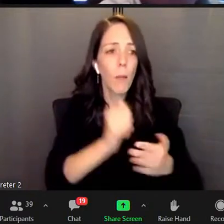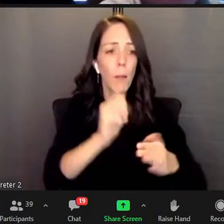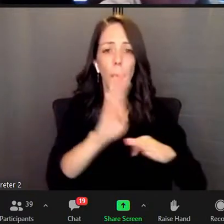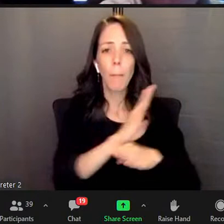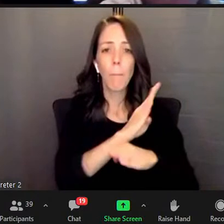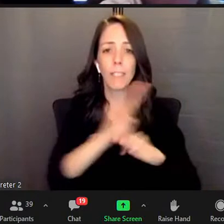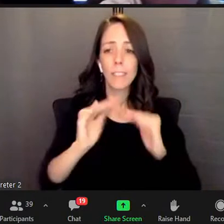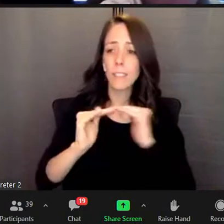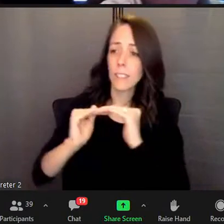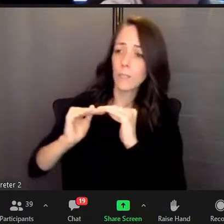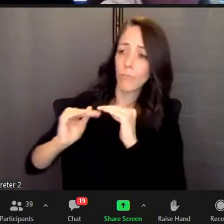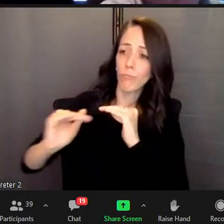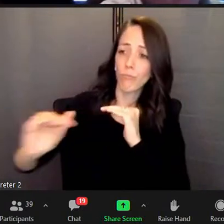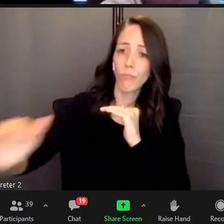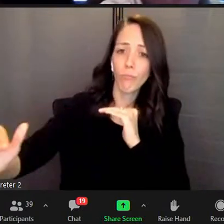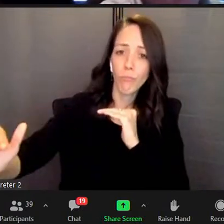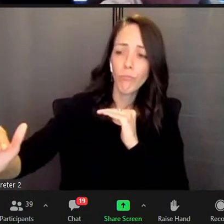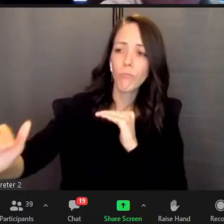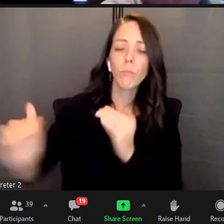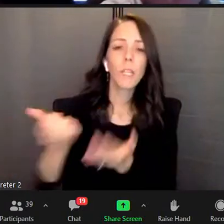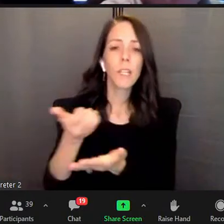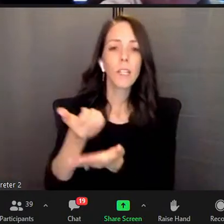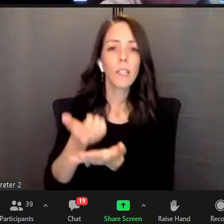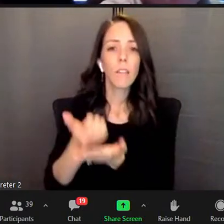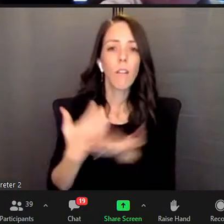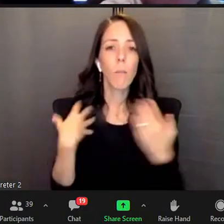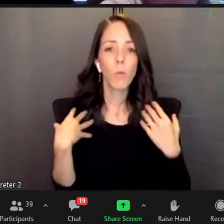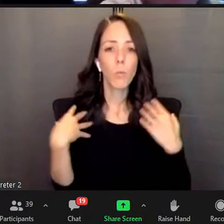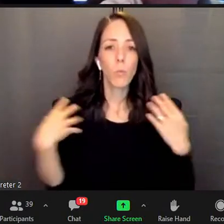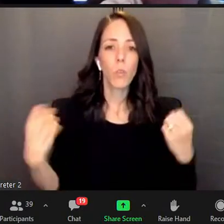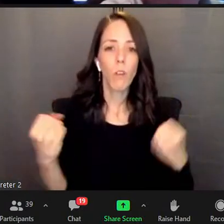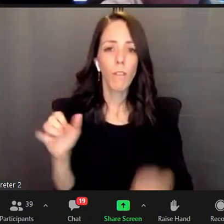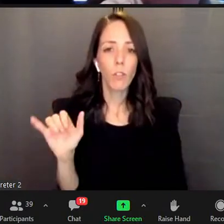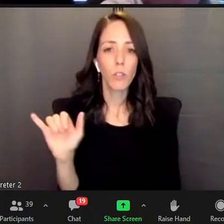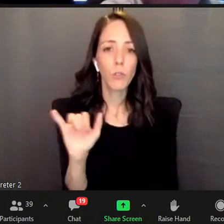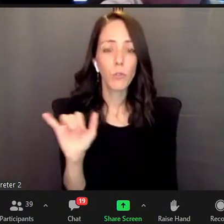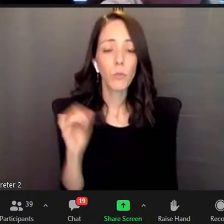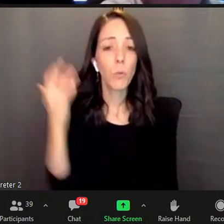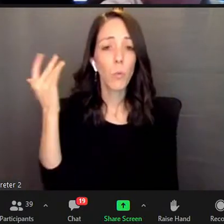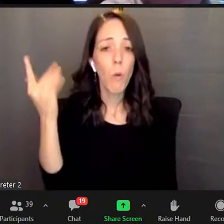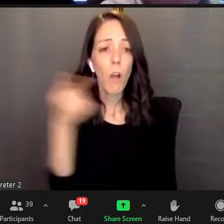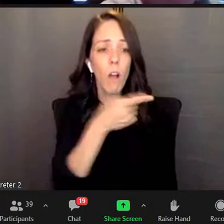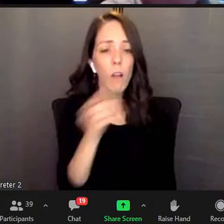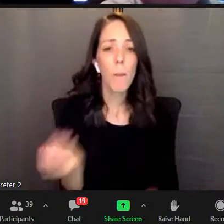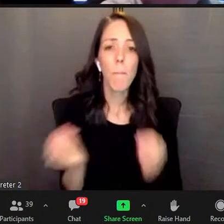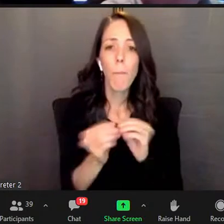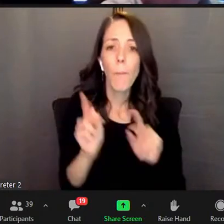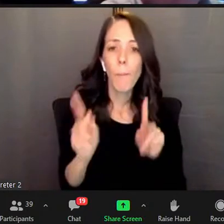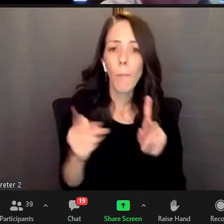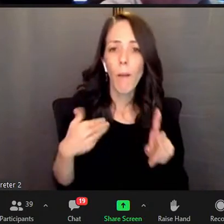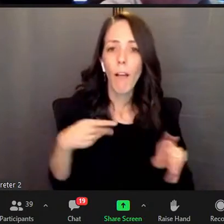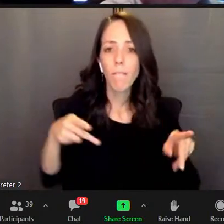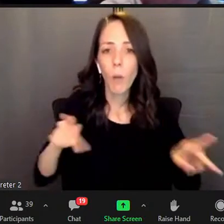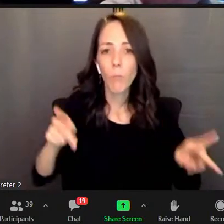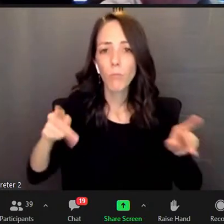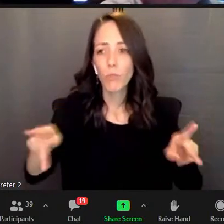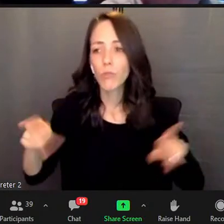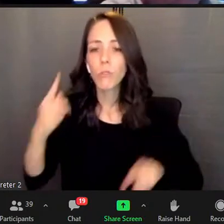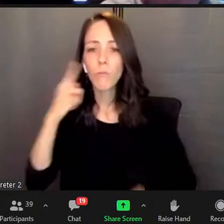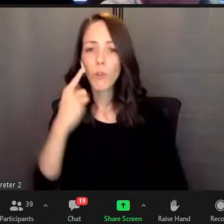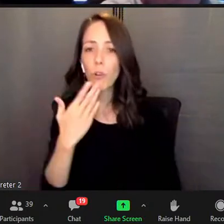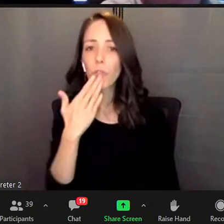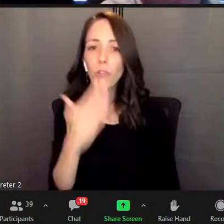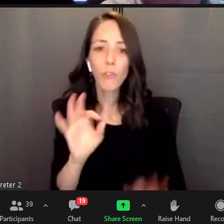stabilization into economic recovery so that more people have the opportunity of good family